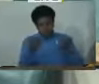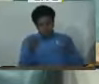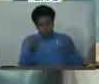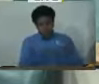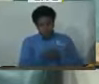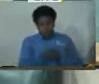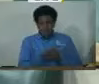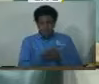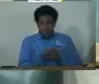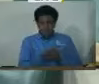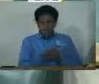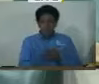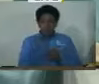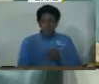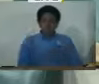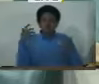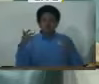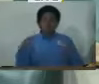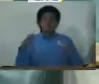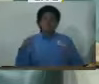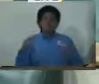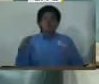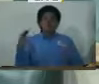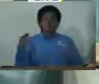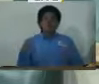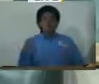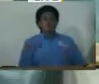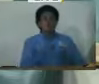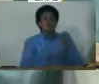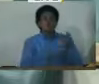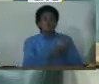This in an already low trust environment.